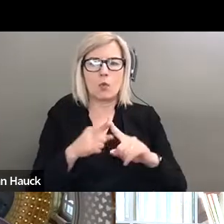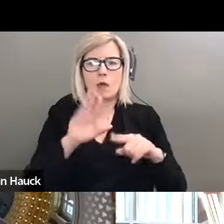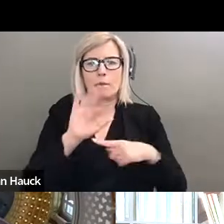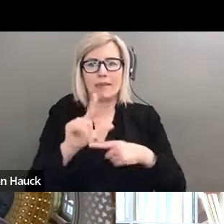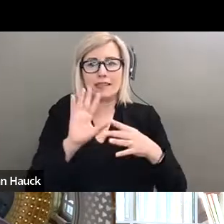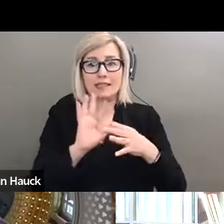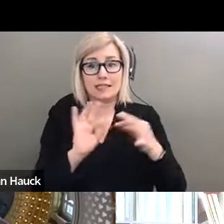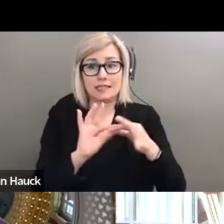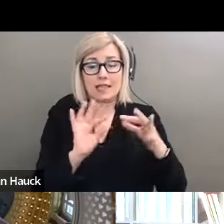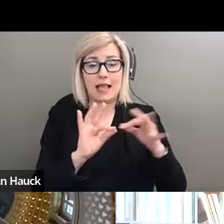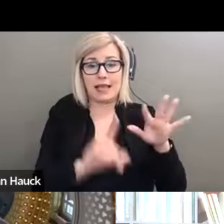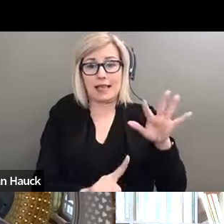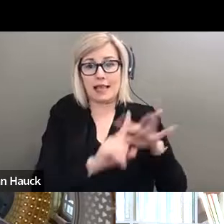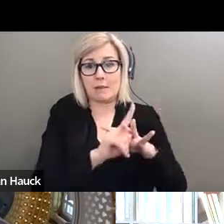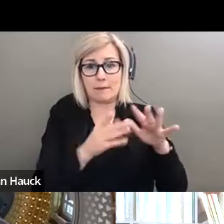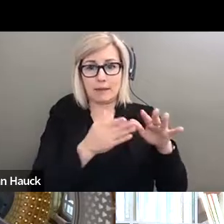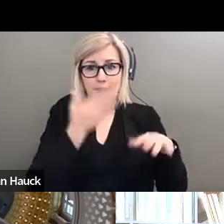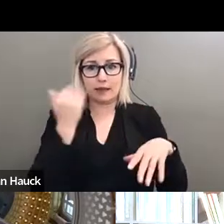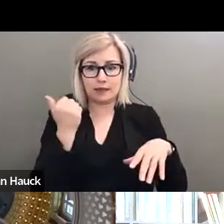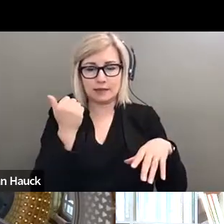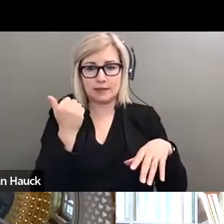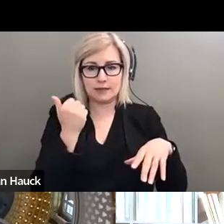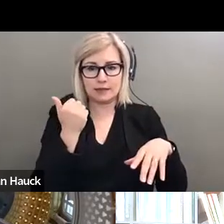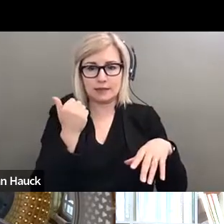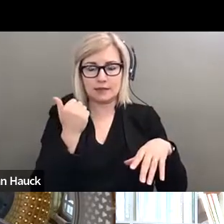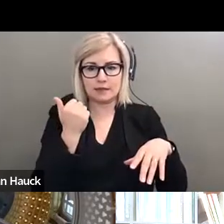something that came up because of